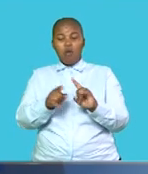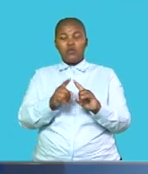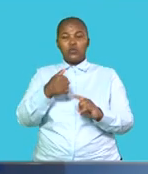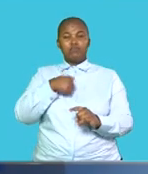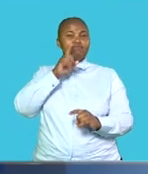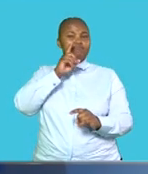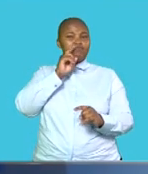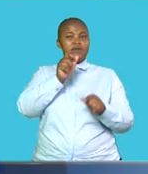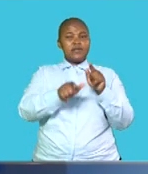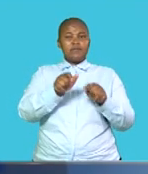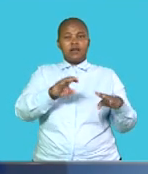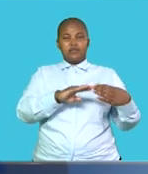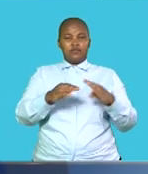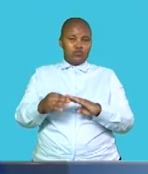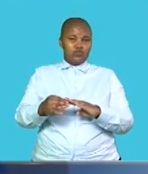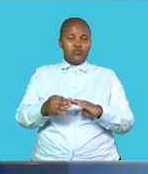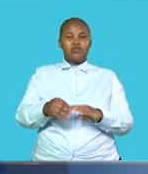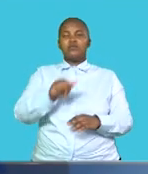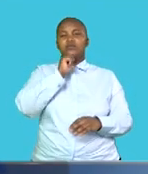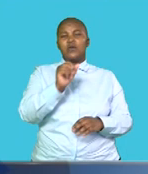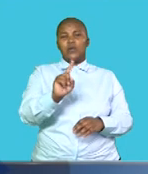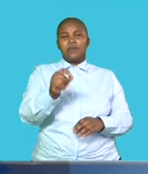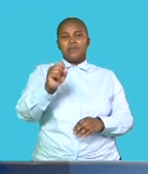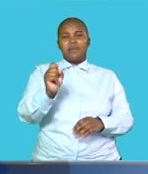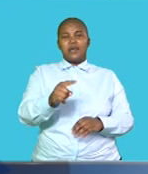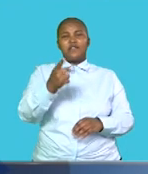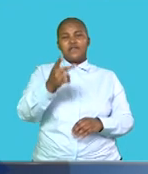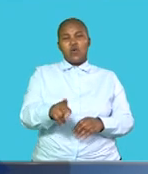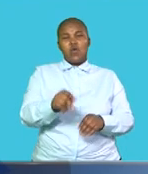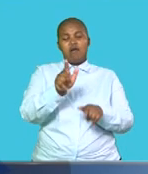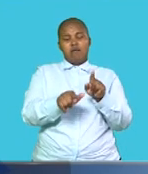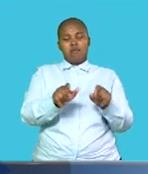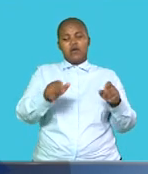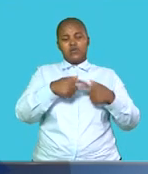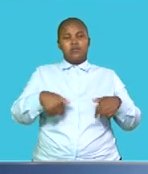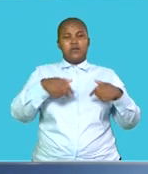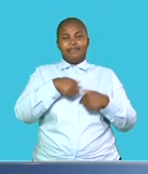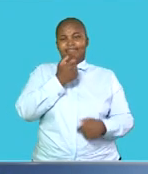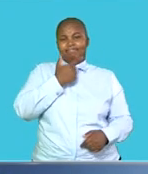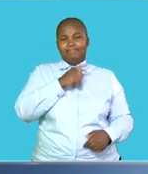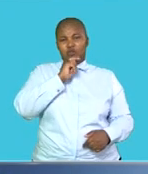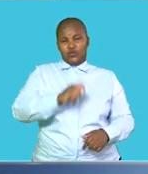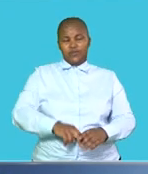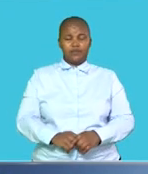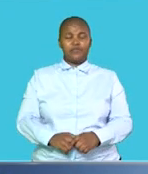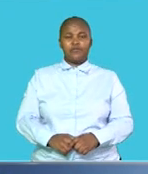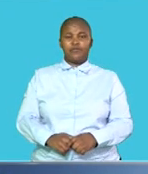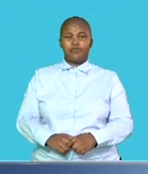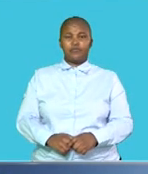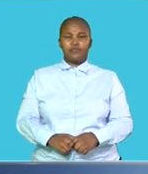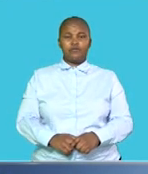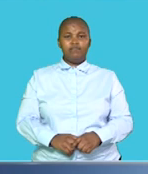our people, the soft issue, to say the state of our people is sad. Go